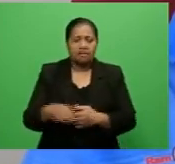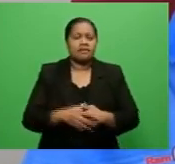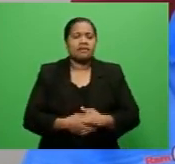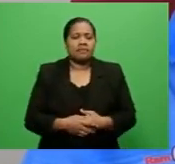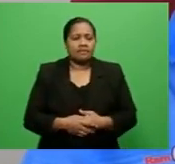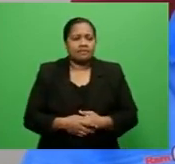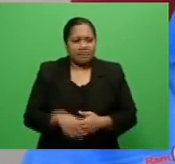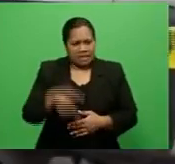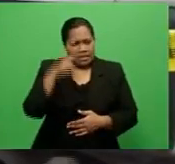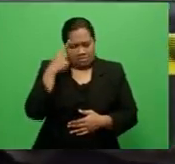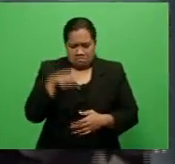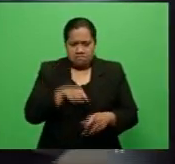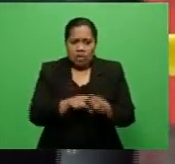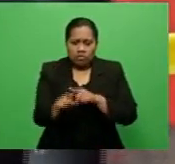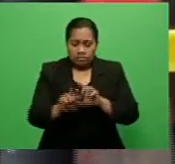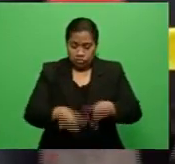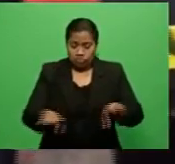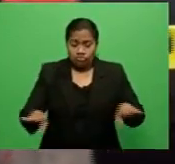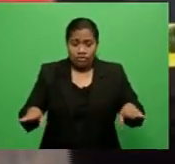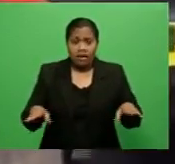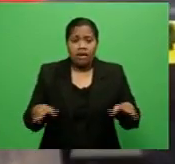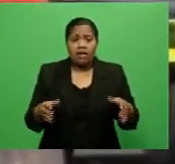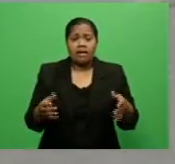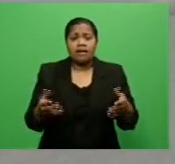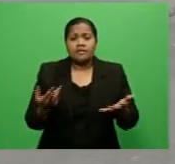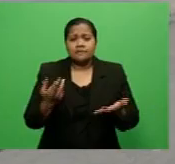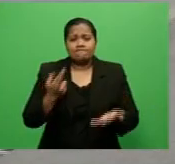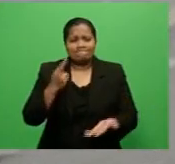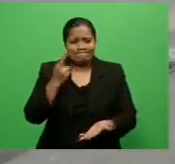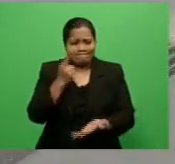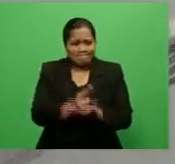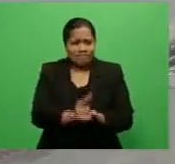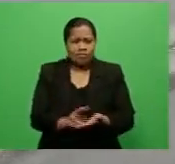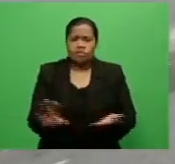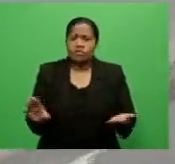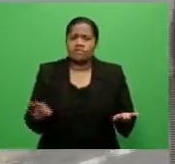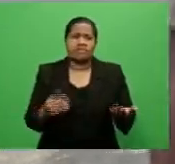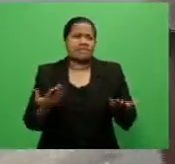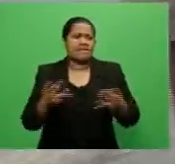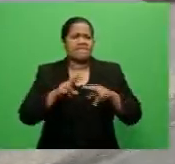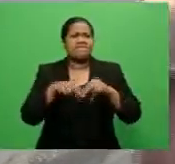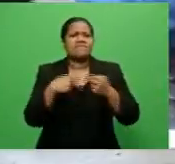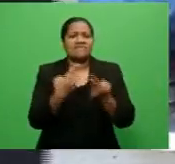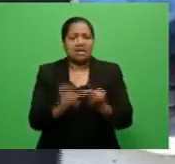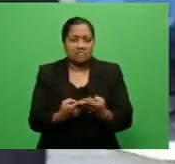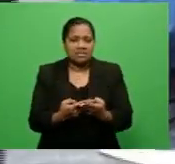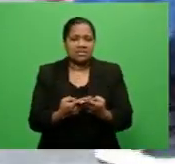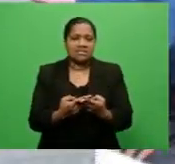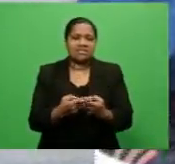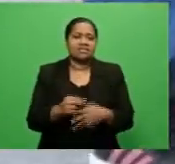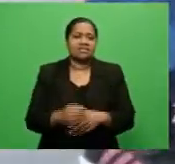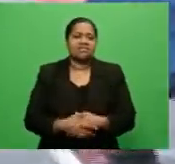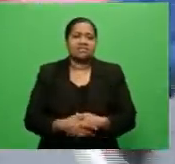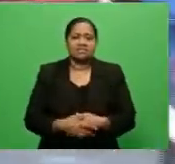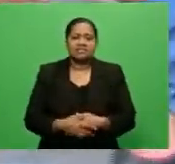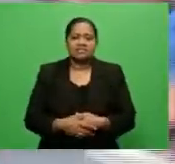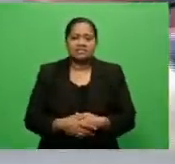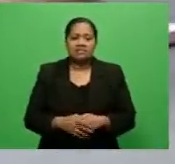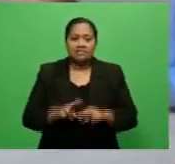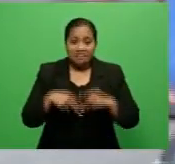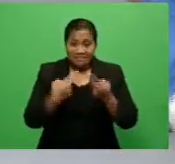children, if I may say so, really probably come from families that are, there's no